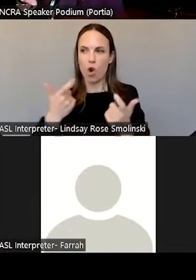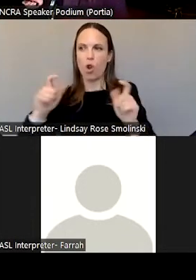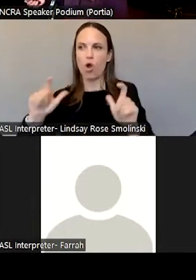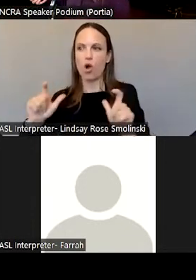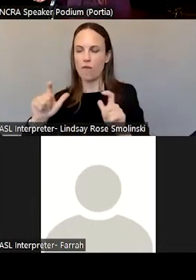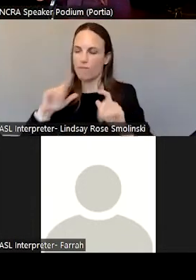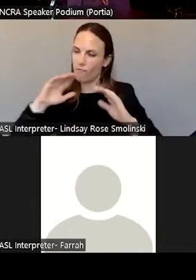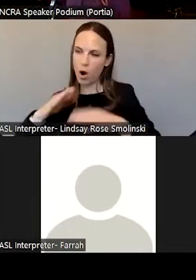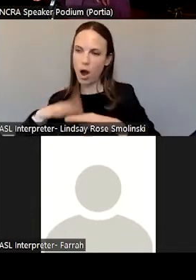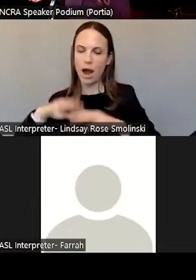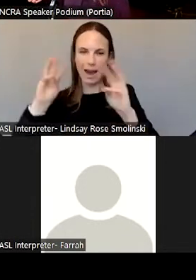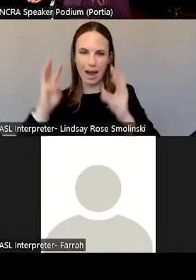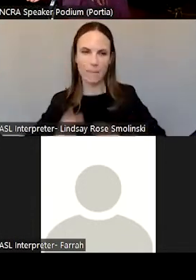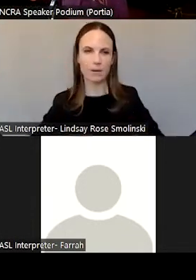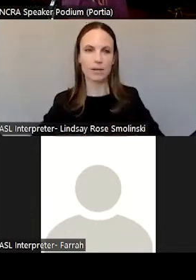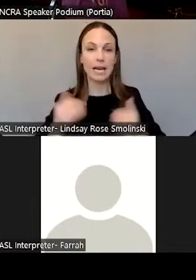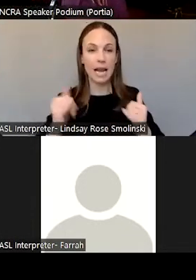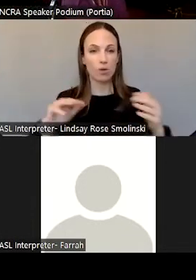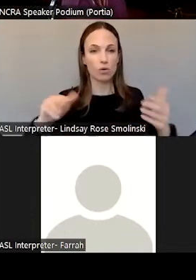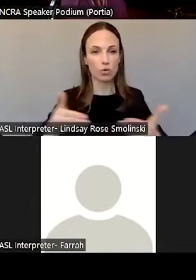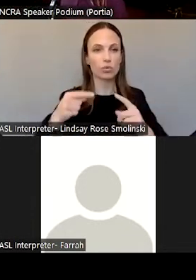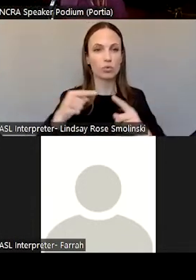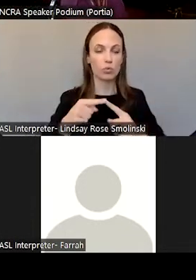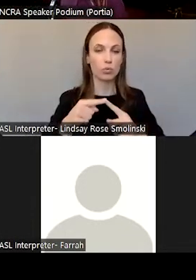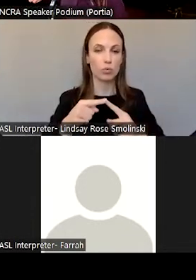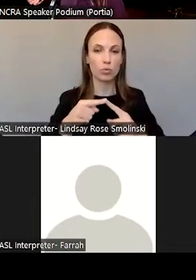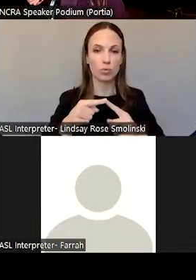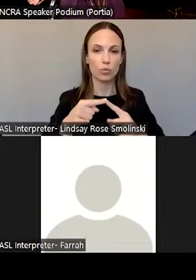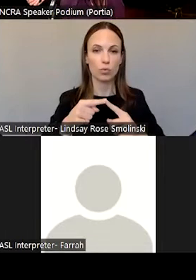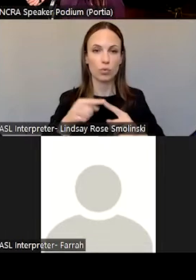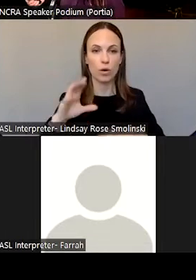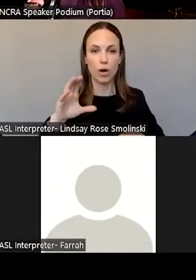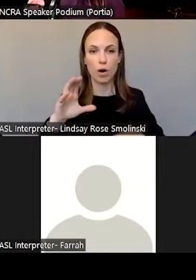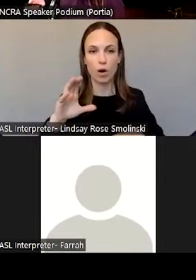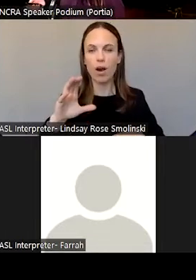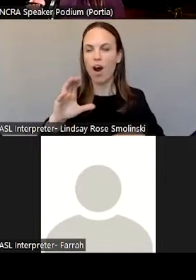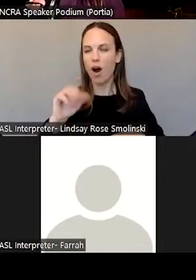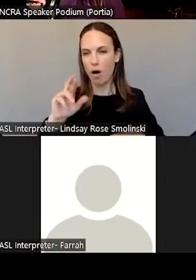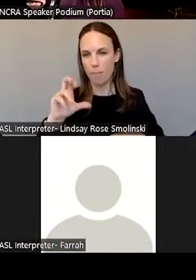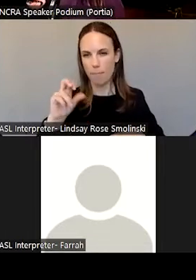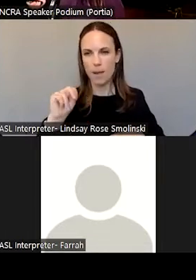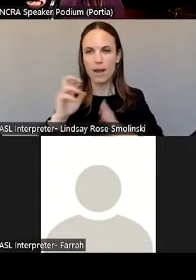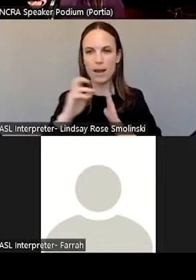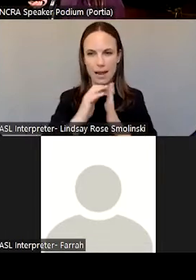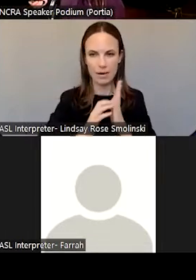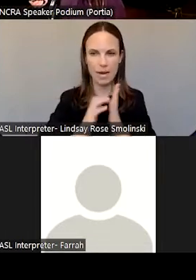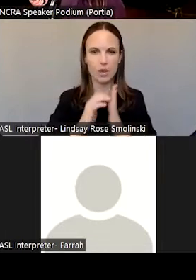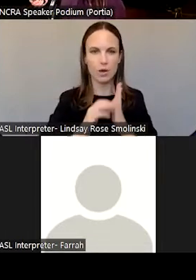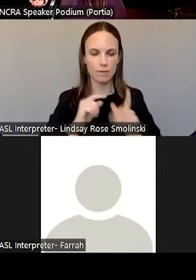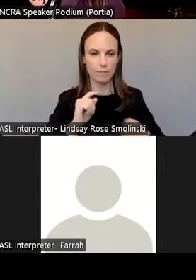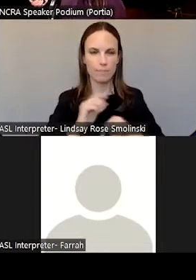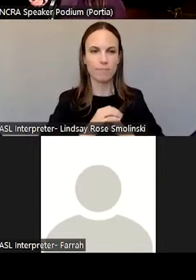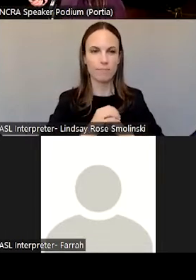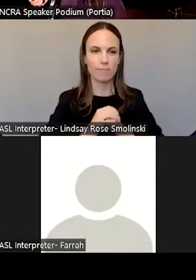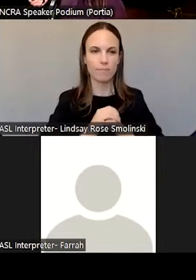So now I'm going to introduce you to the carbon calculator. And here we go.